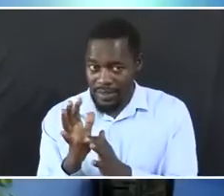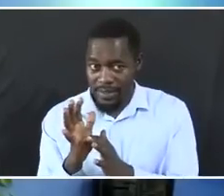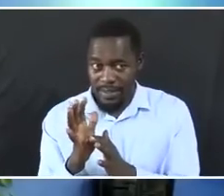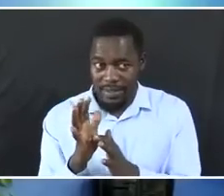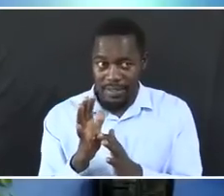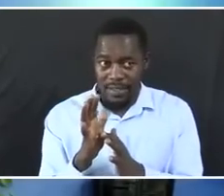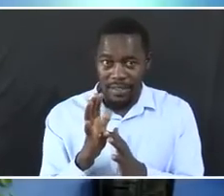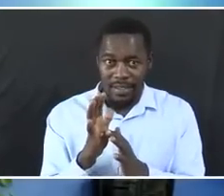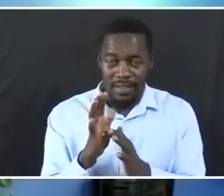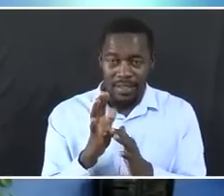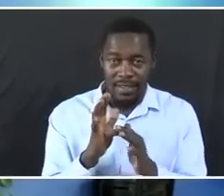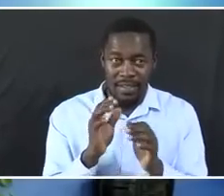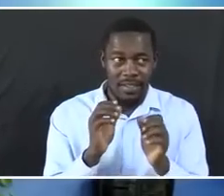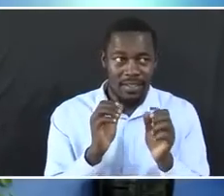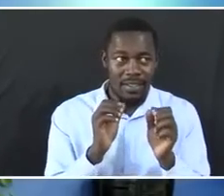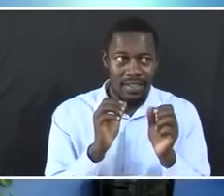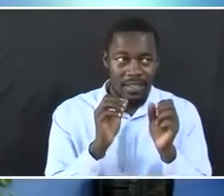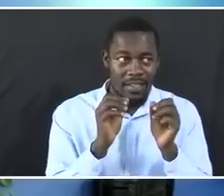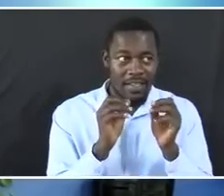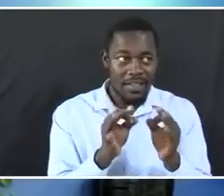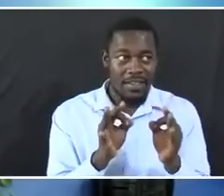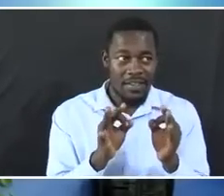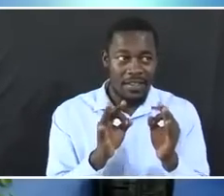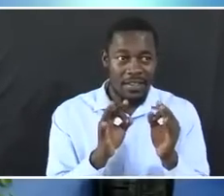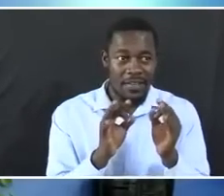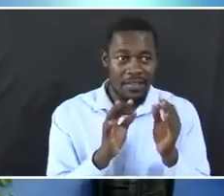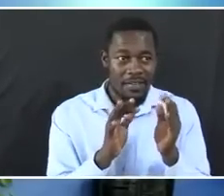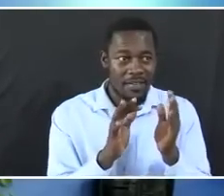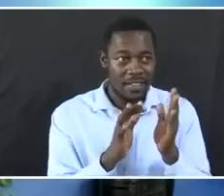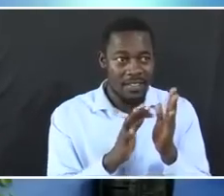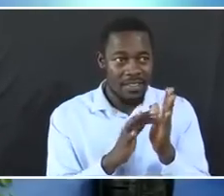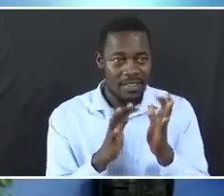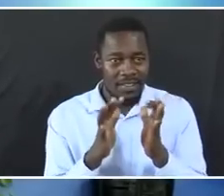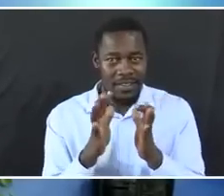will literally handpick spouses for my children.